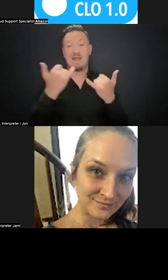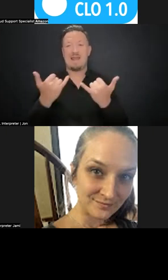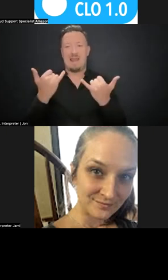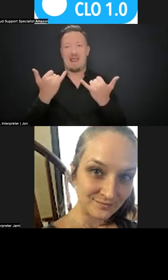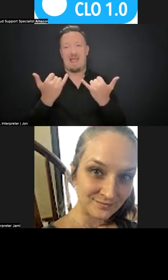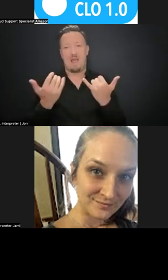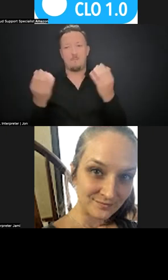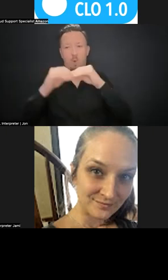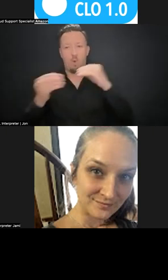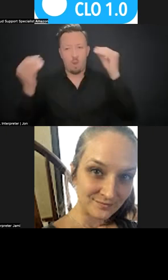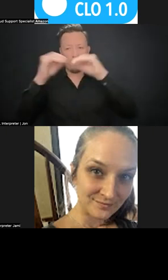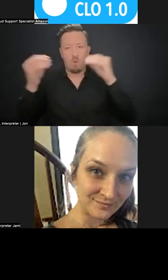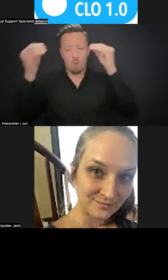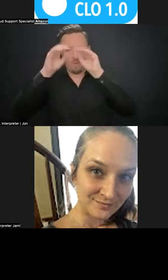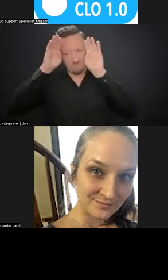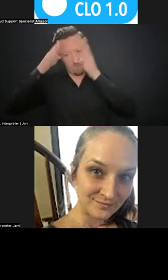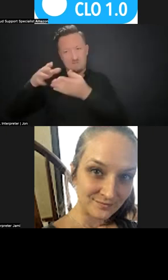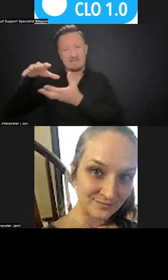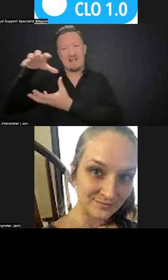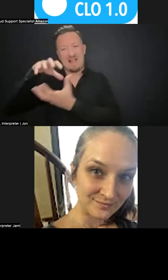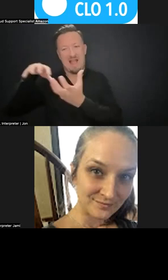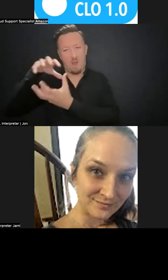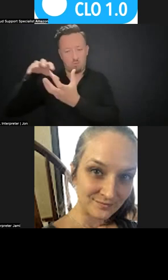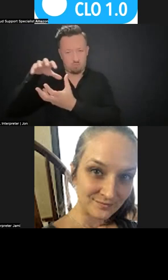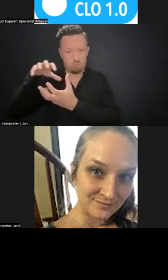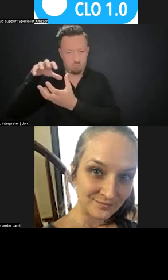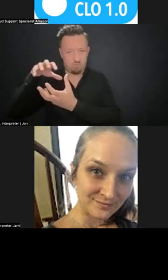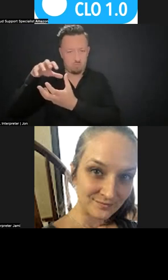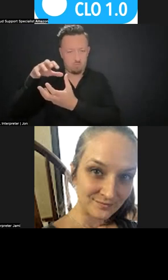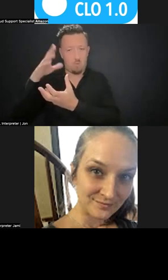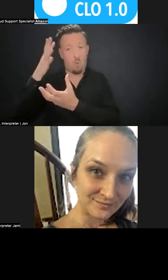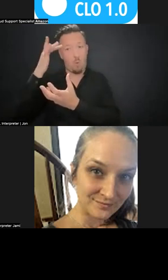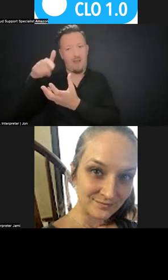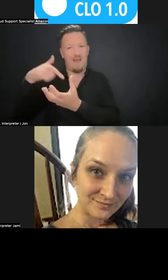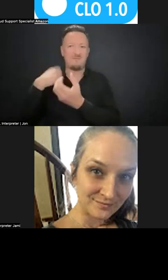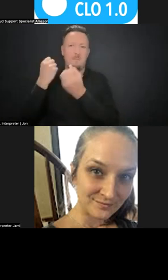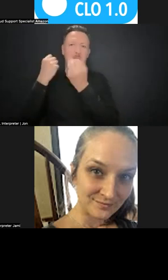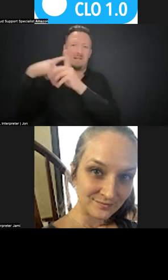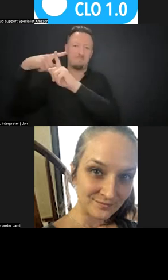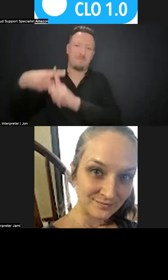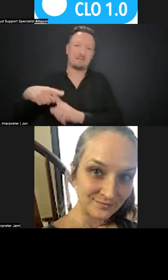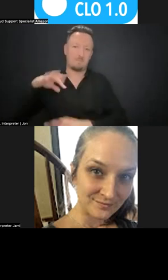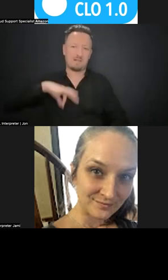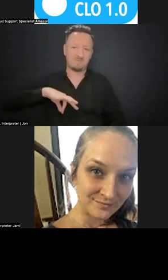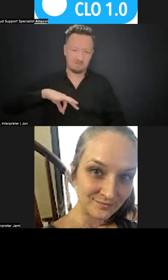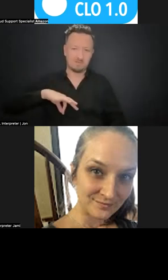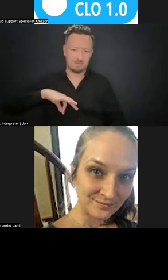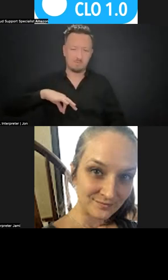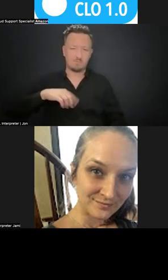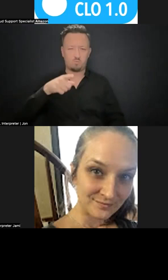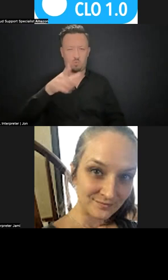is toward cloud provider because of the benefits. And we're going to see